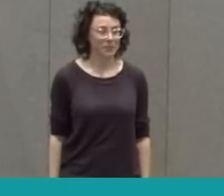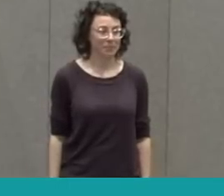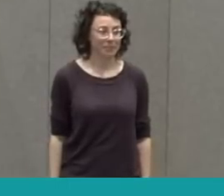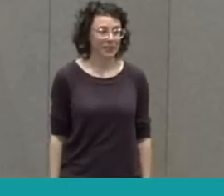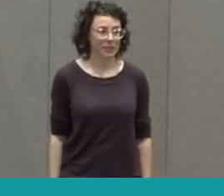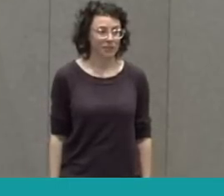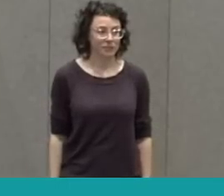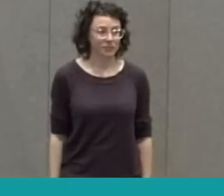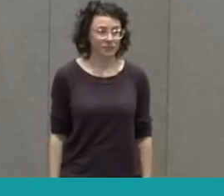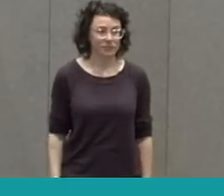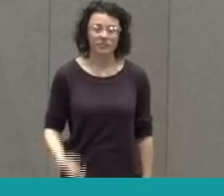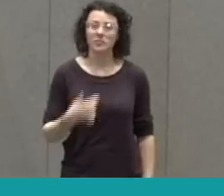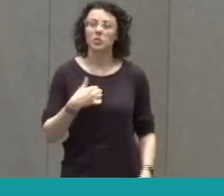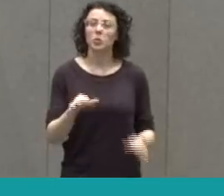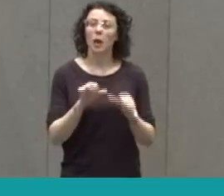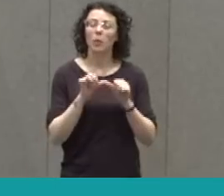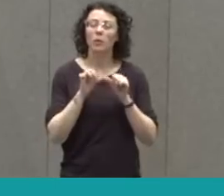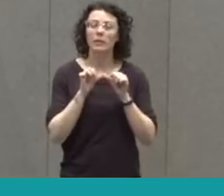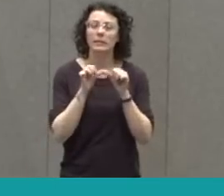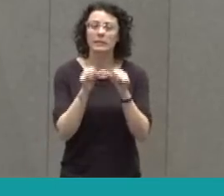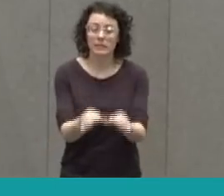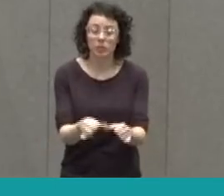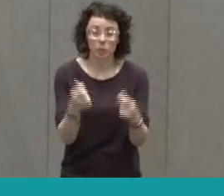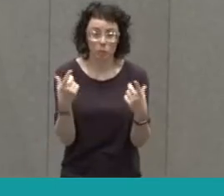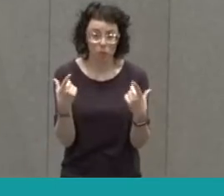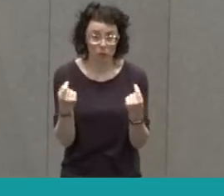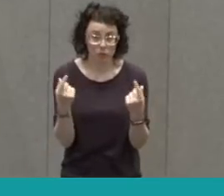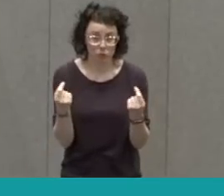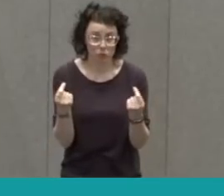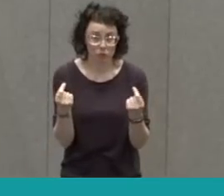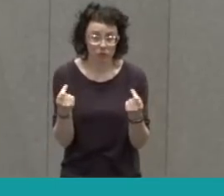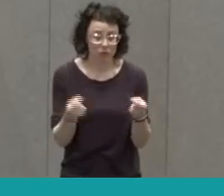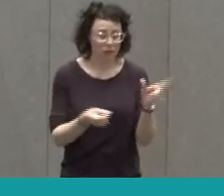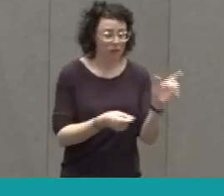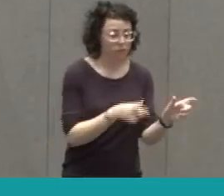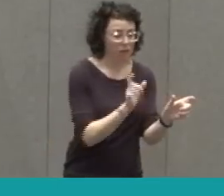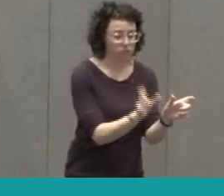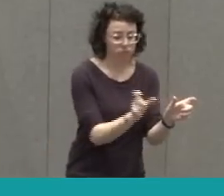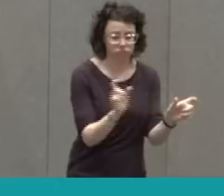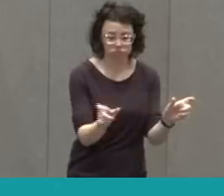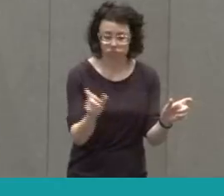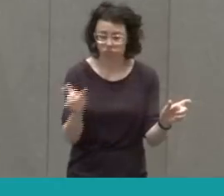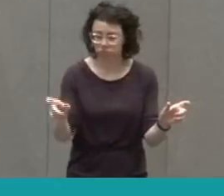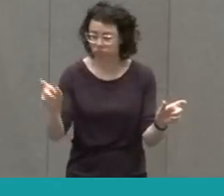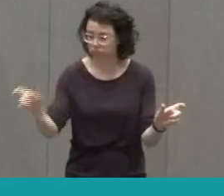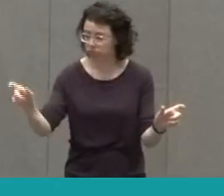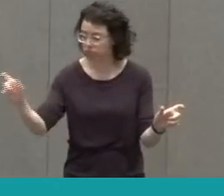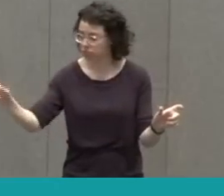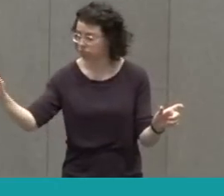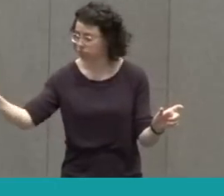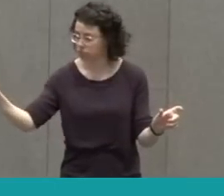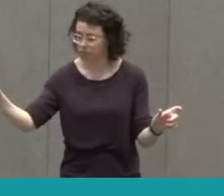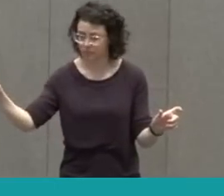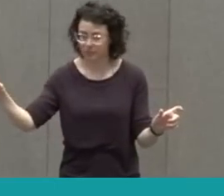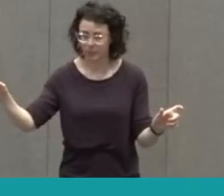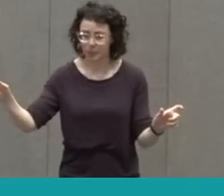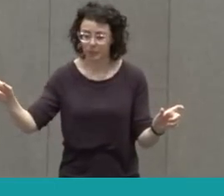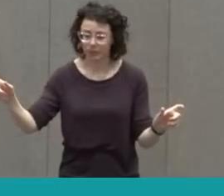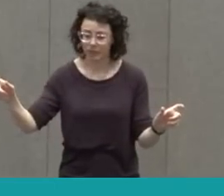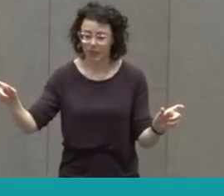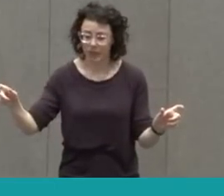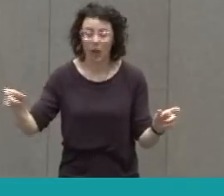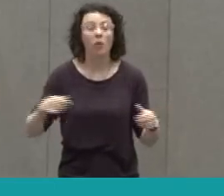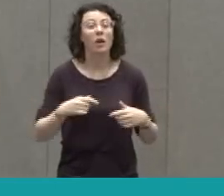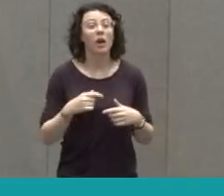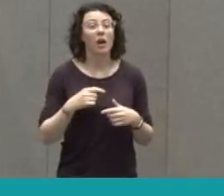So I'm going to continue putting these all up there. And while I'm doing that, think about your family